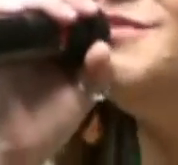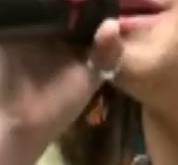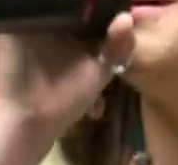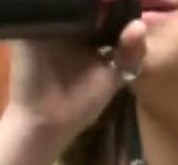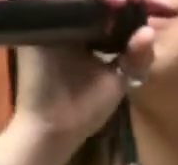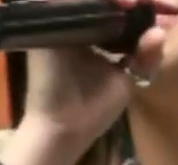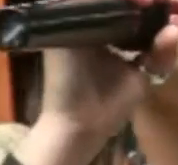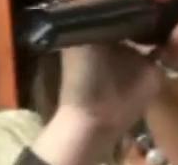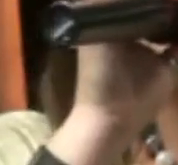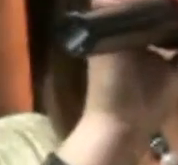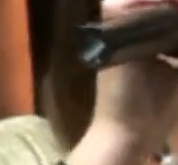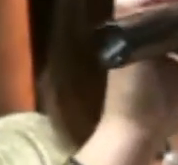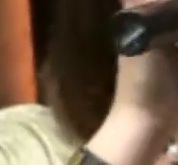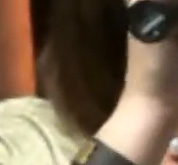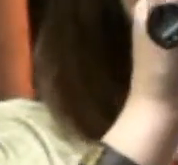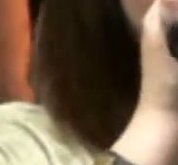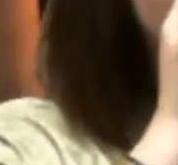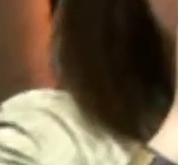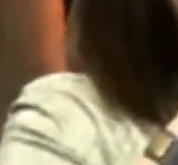Heaven's Mercy